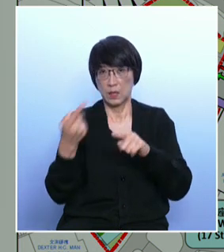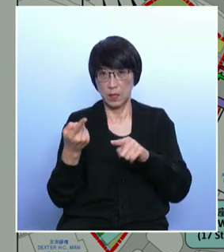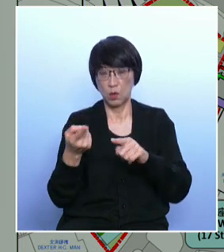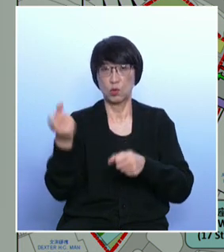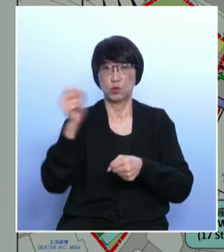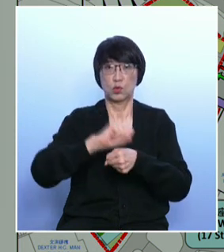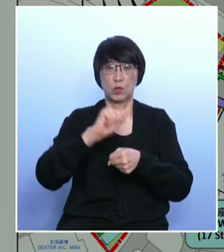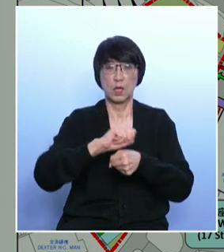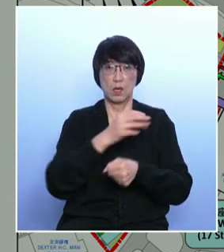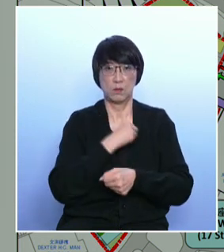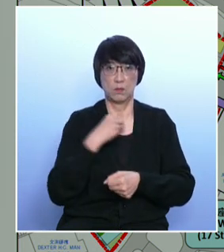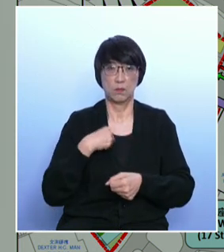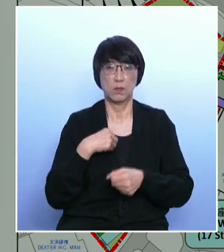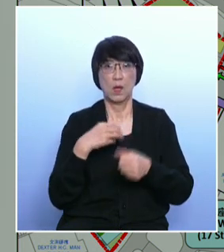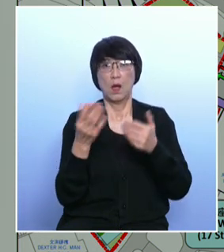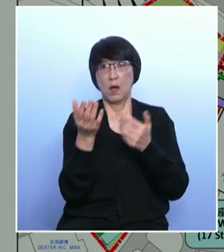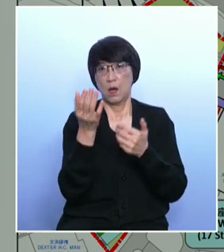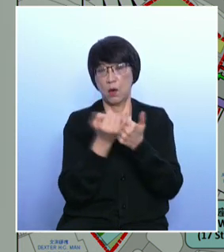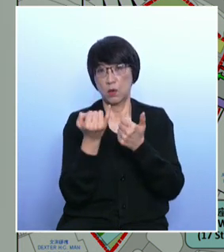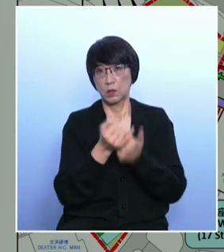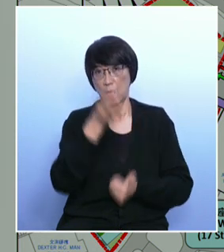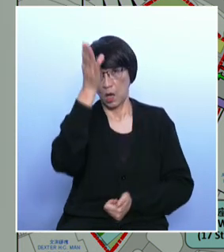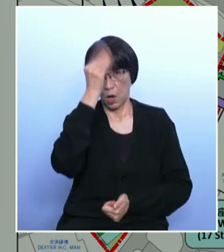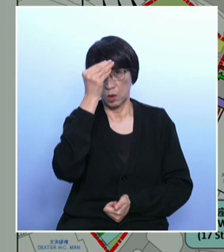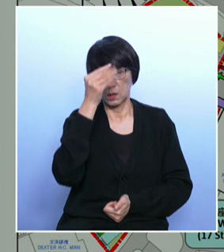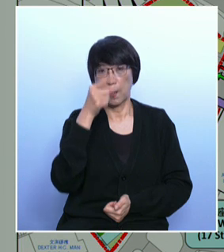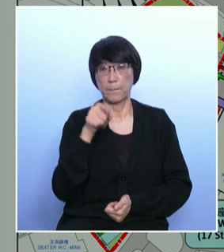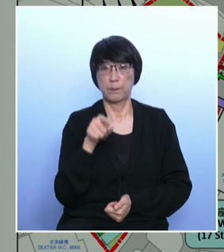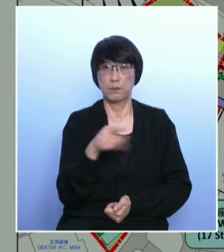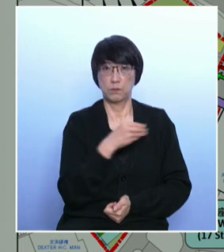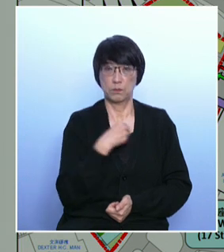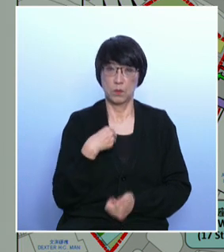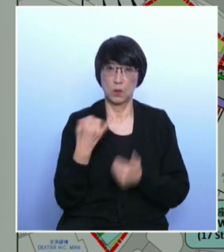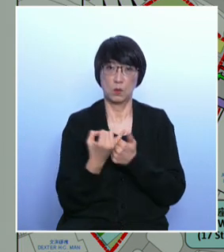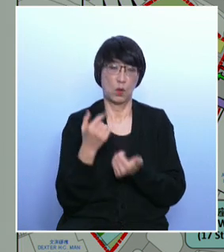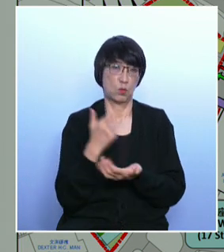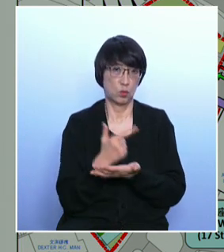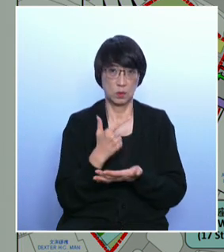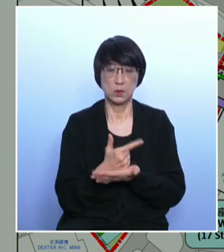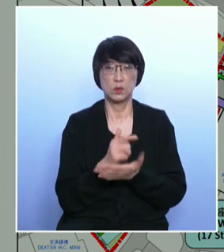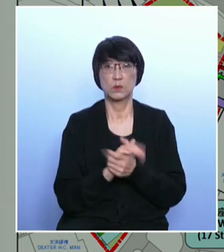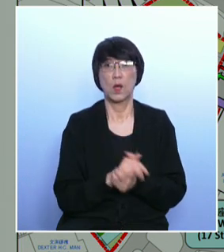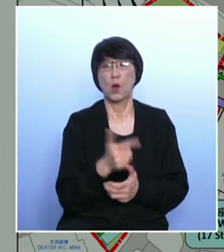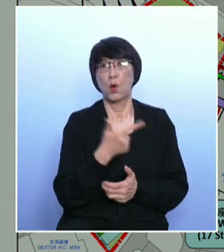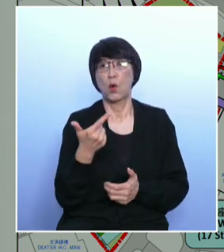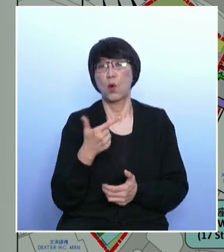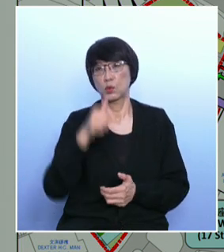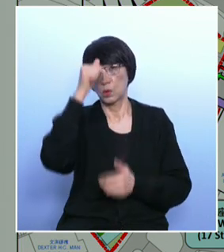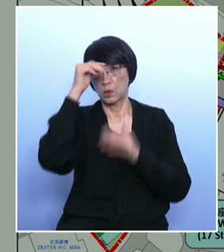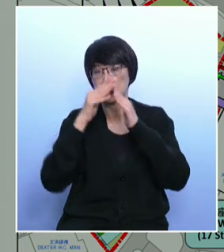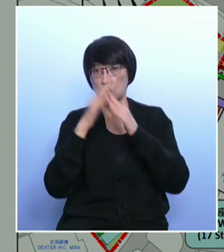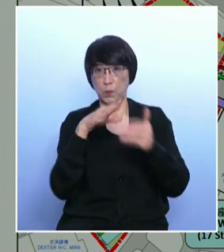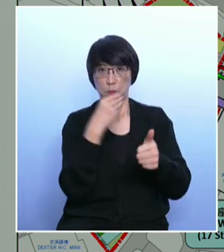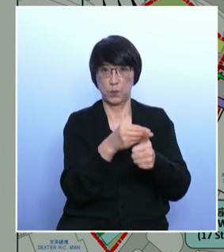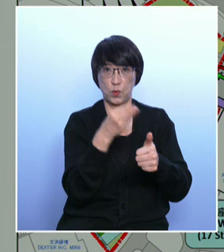not just about bed spaces. It also provides space for medical students to undertake clinical training. This